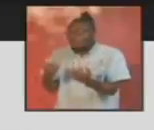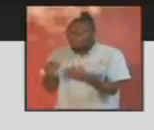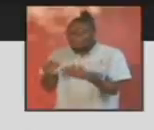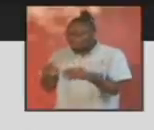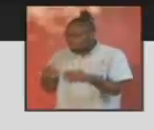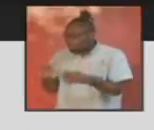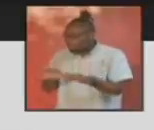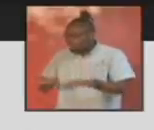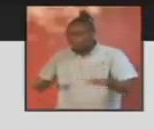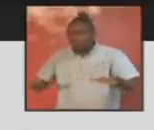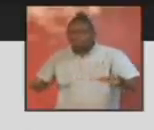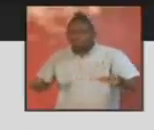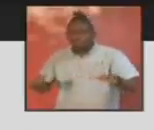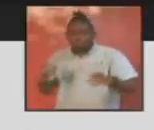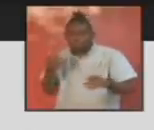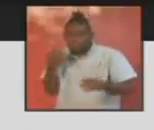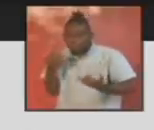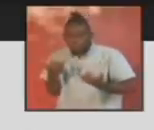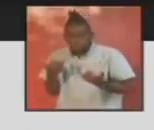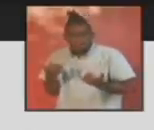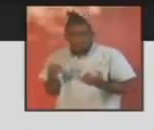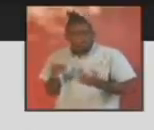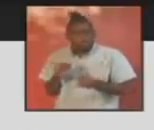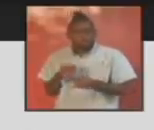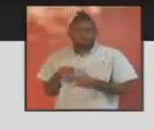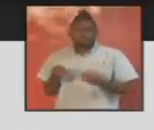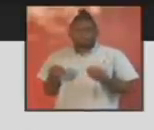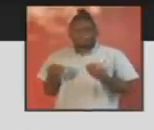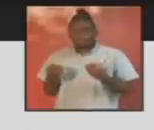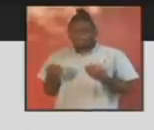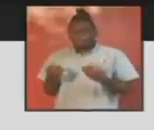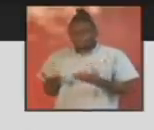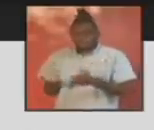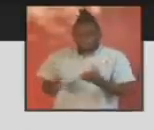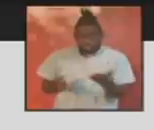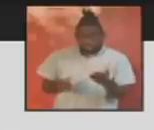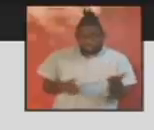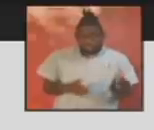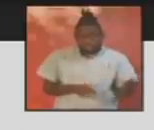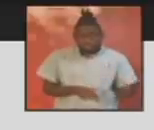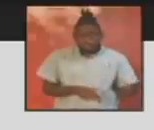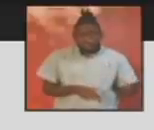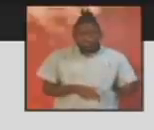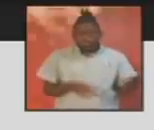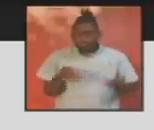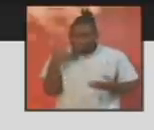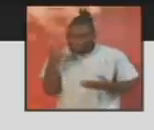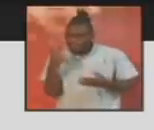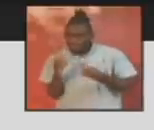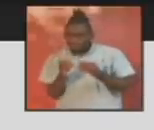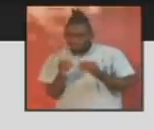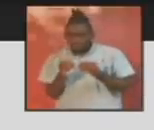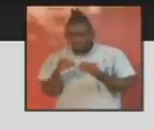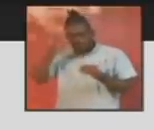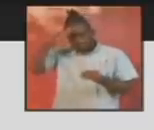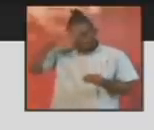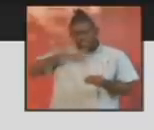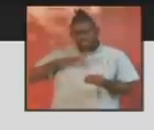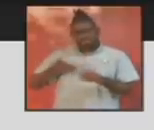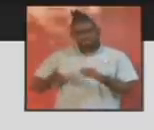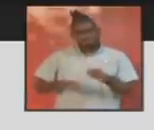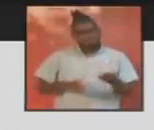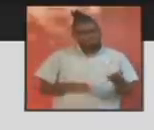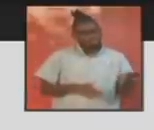please. With regard to the deaths, we see that 3-to-1 pattern that we have noted throughout our epidemic